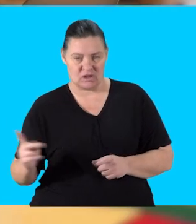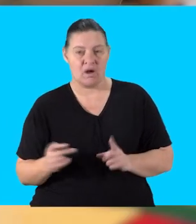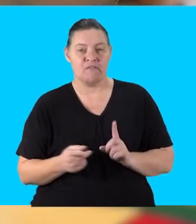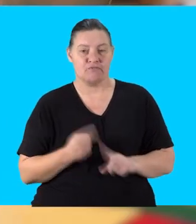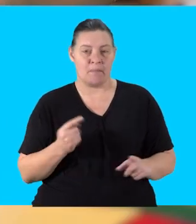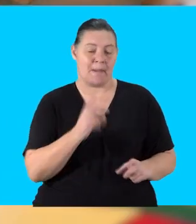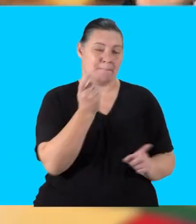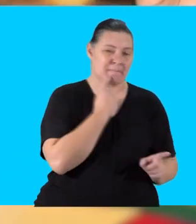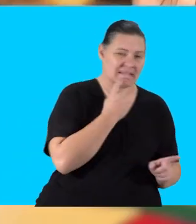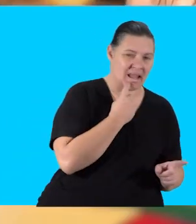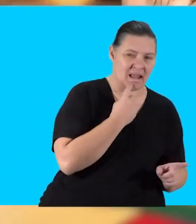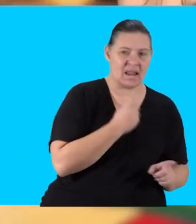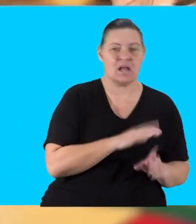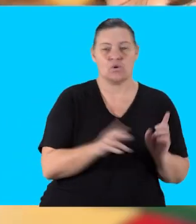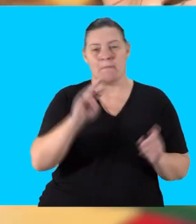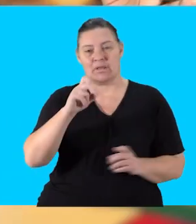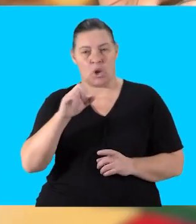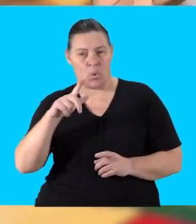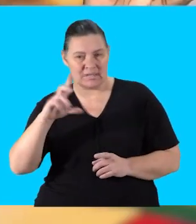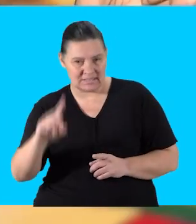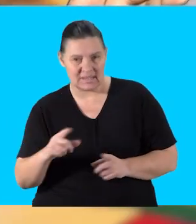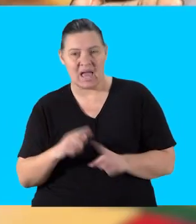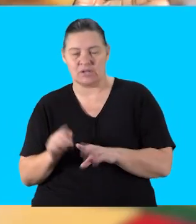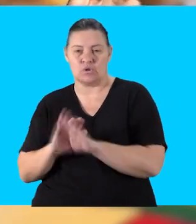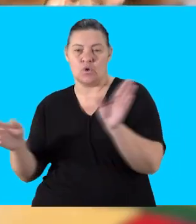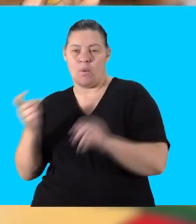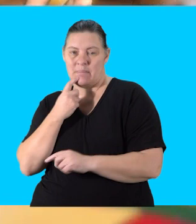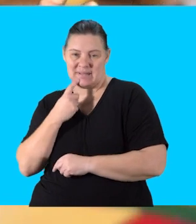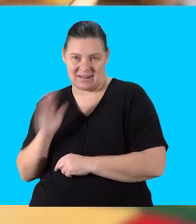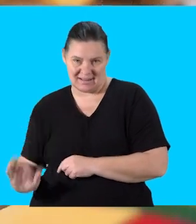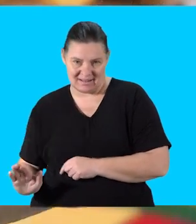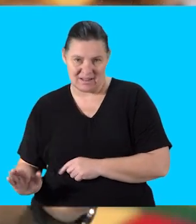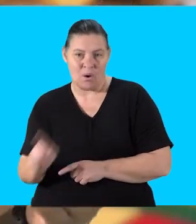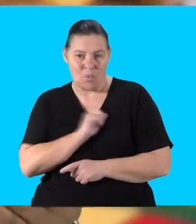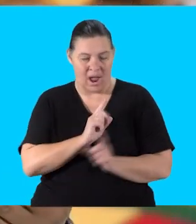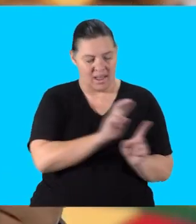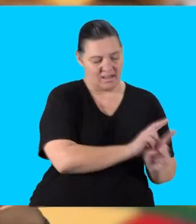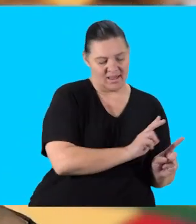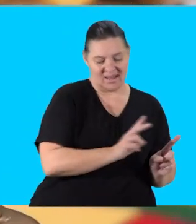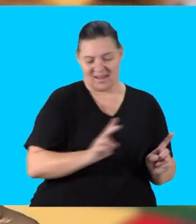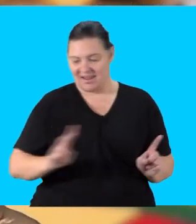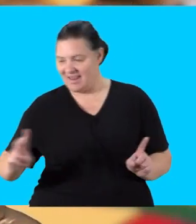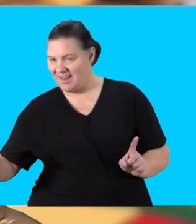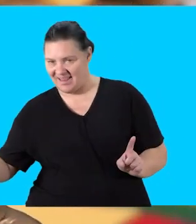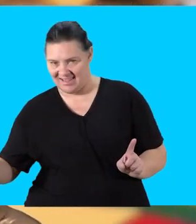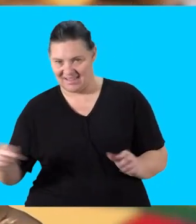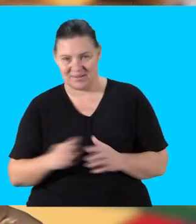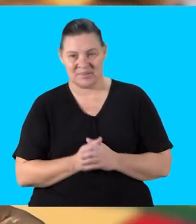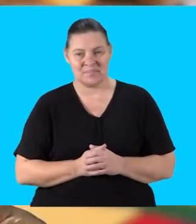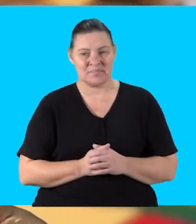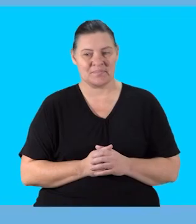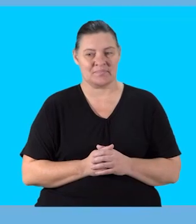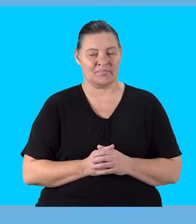find that you're moving from the metals to the metalloids to the non-metals because you're moving across the period.